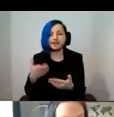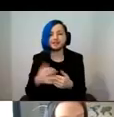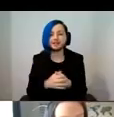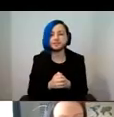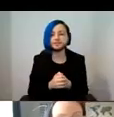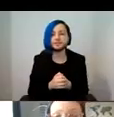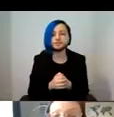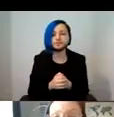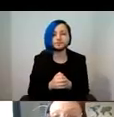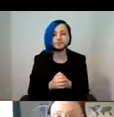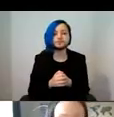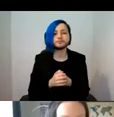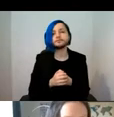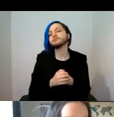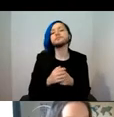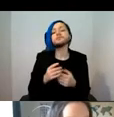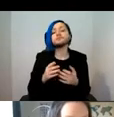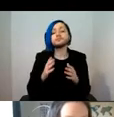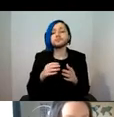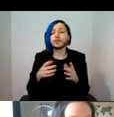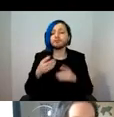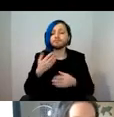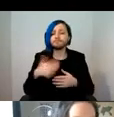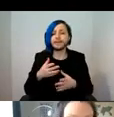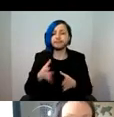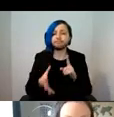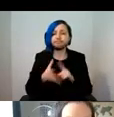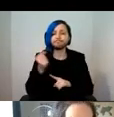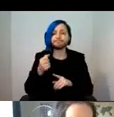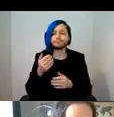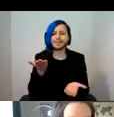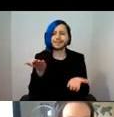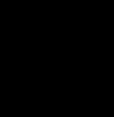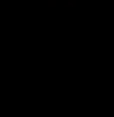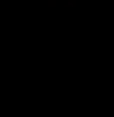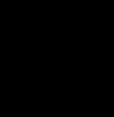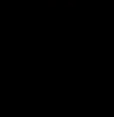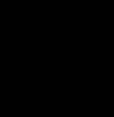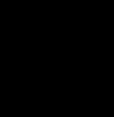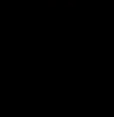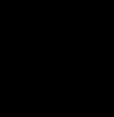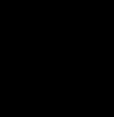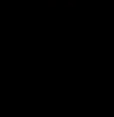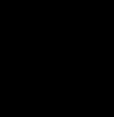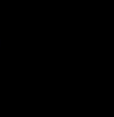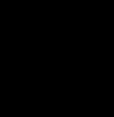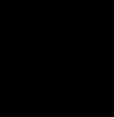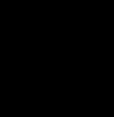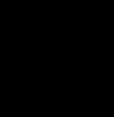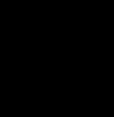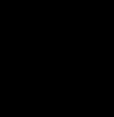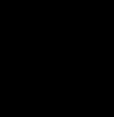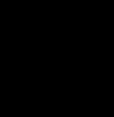was about the difficult balance between future proofing and the acquisition, hence salvaging as much as possible to